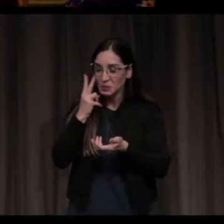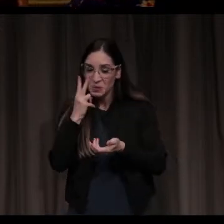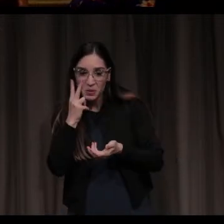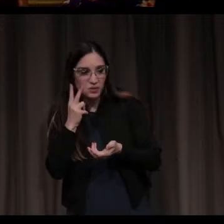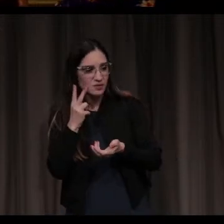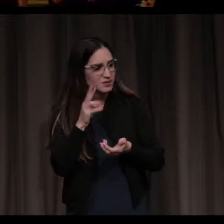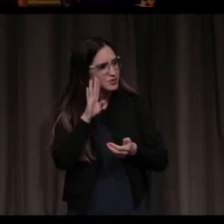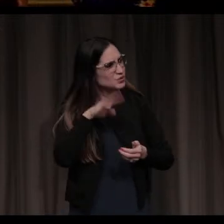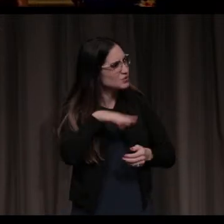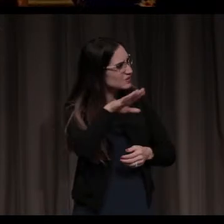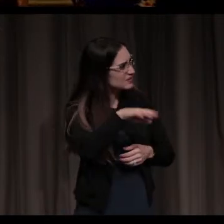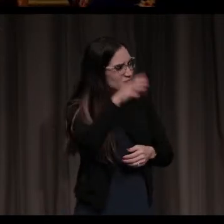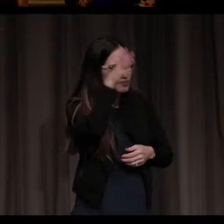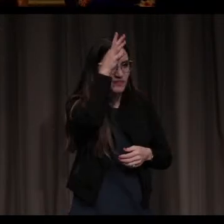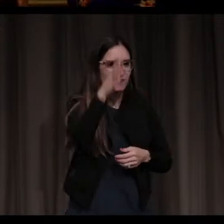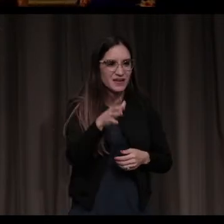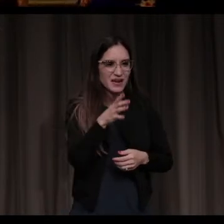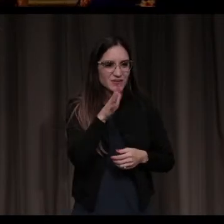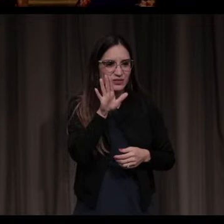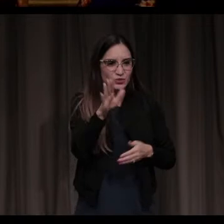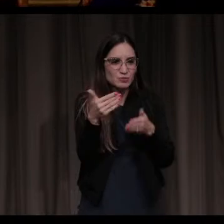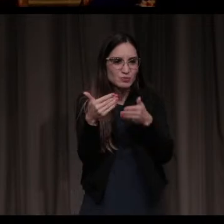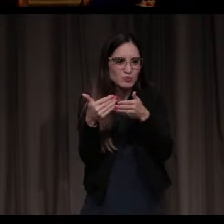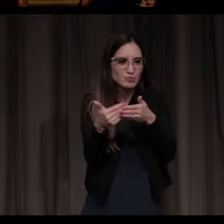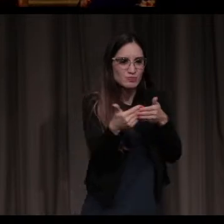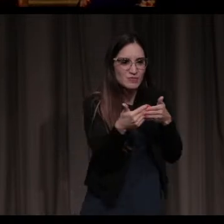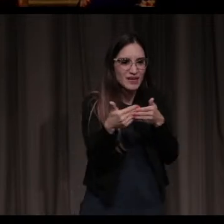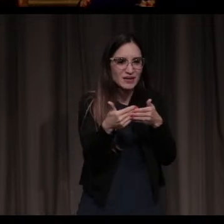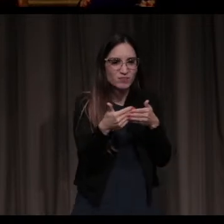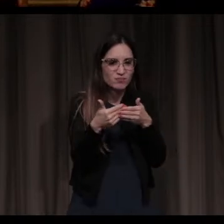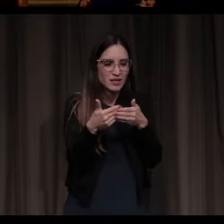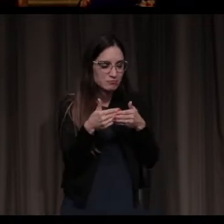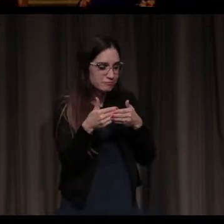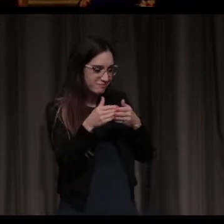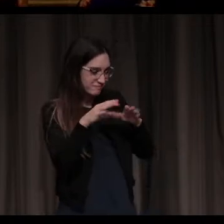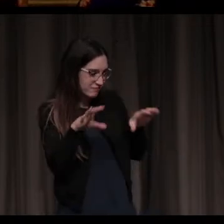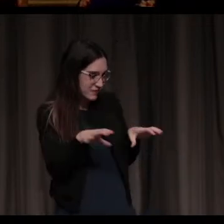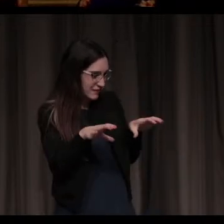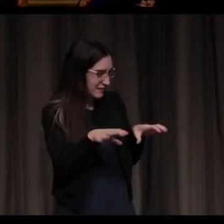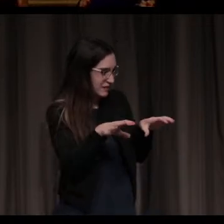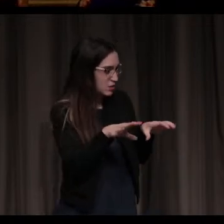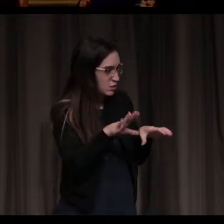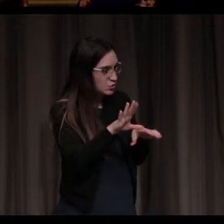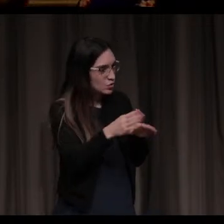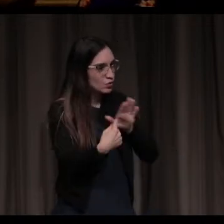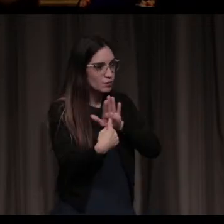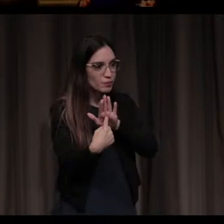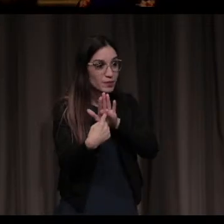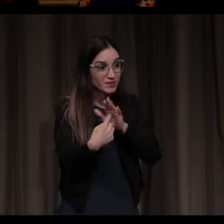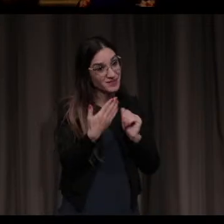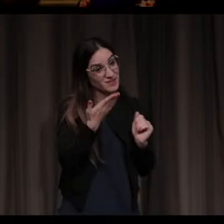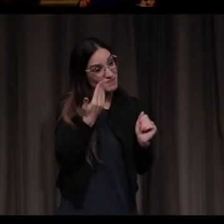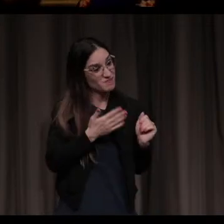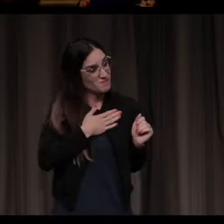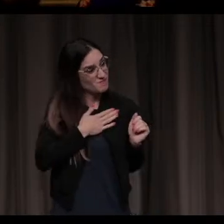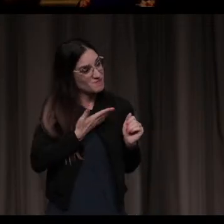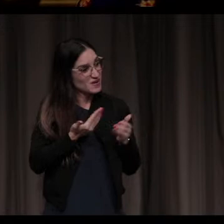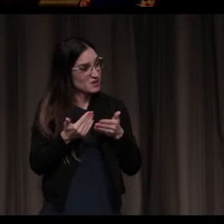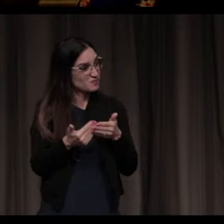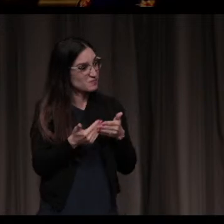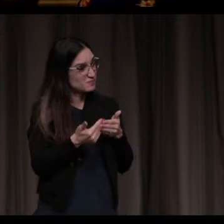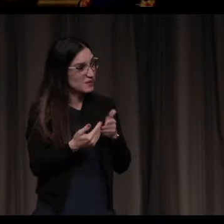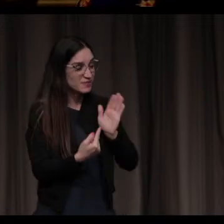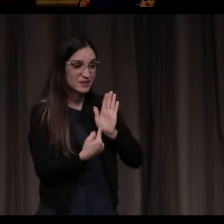how parents dress their babies, like that being like a show of love to not only your baby, but the community. Like, look, this is my baby all